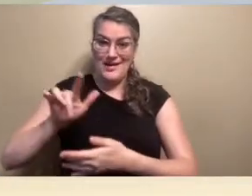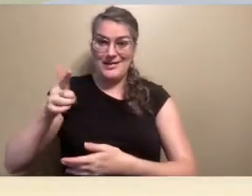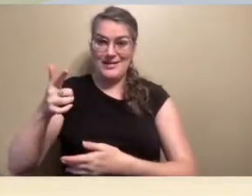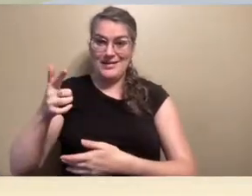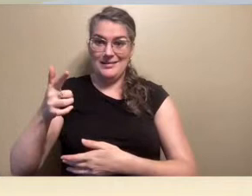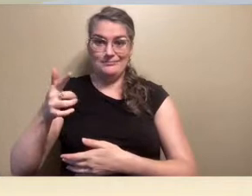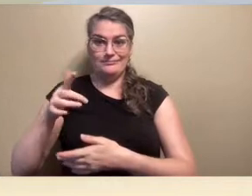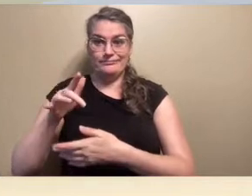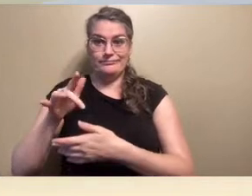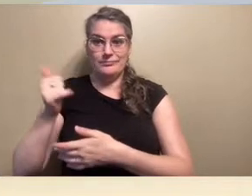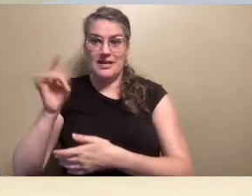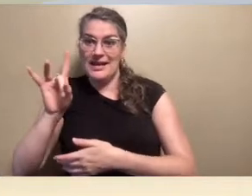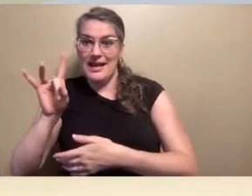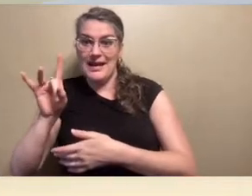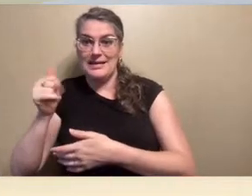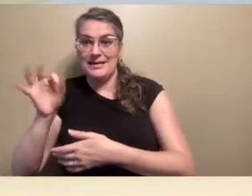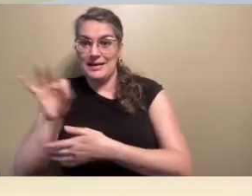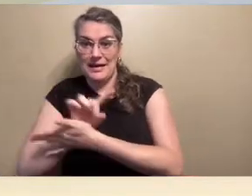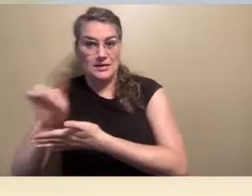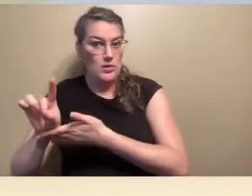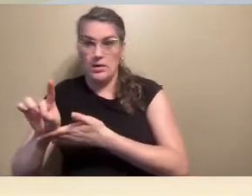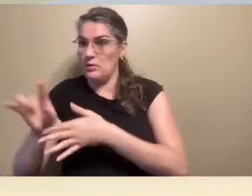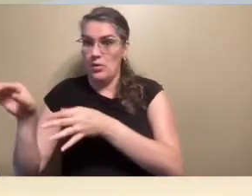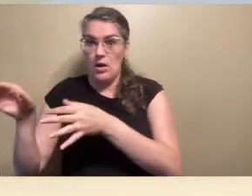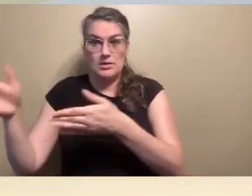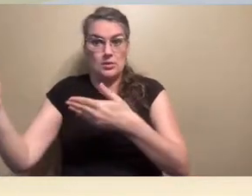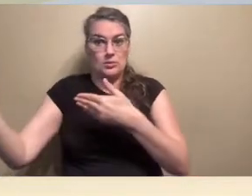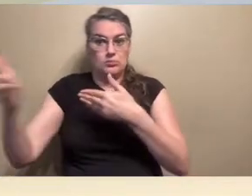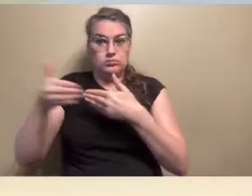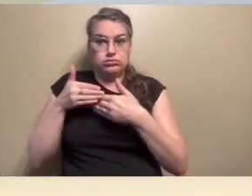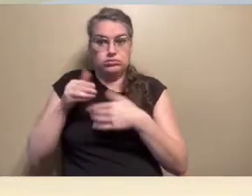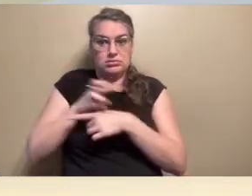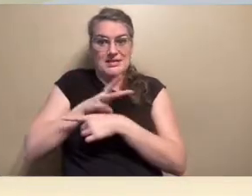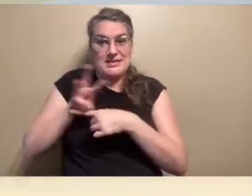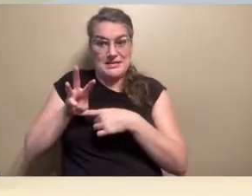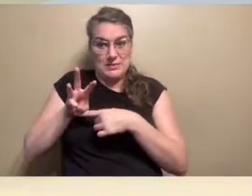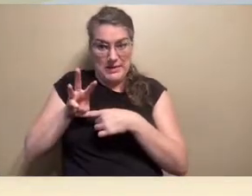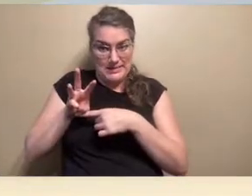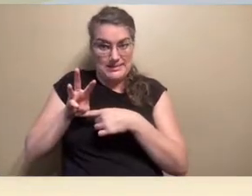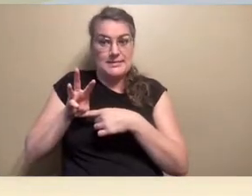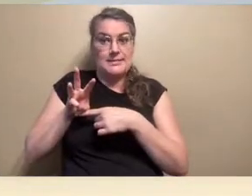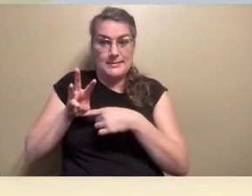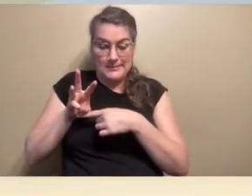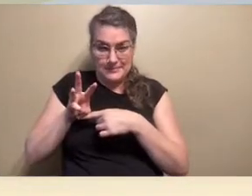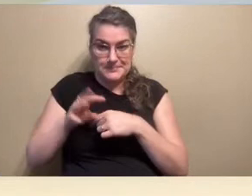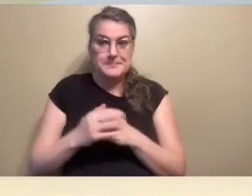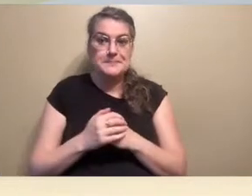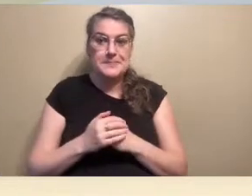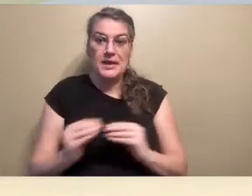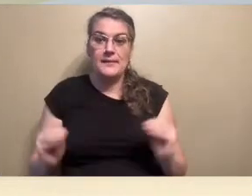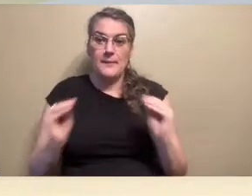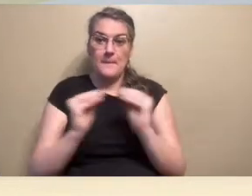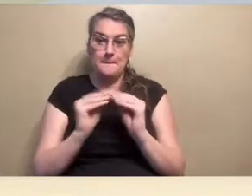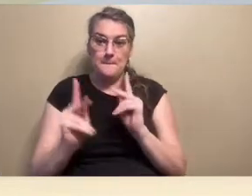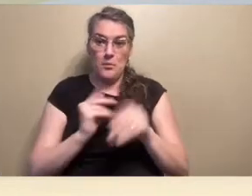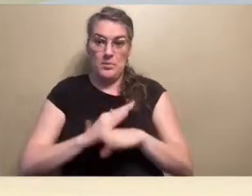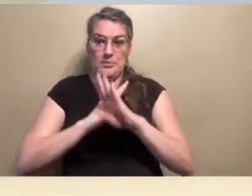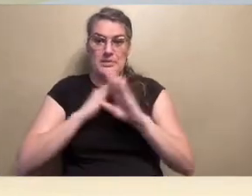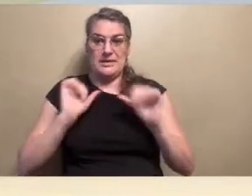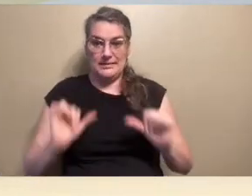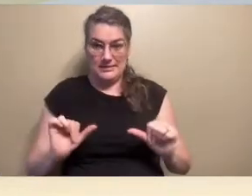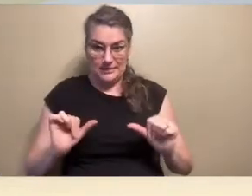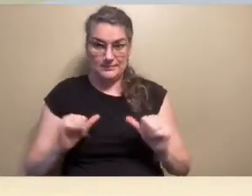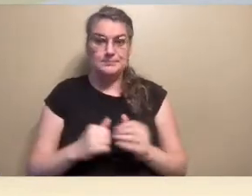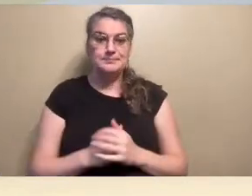our overall goal hasn't changed: to protect all eligible island residents with 2 doses of vaccine as soon as possible. Individuals